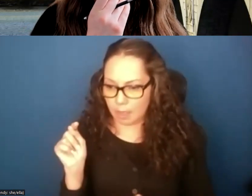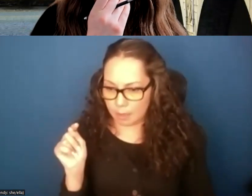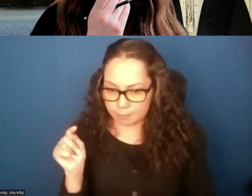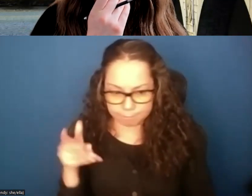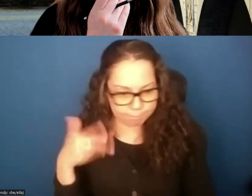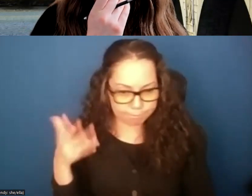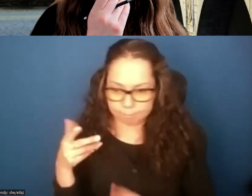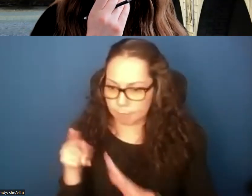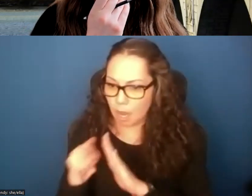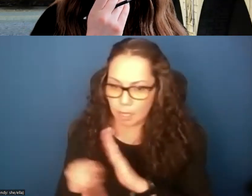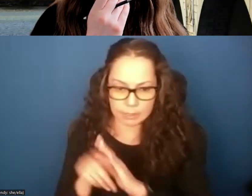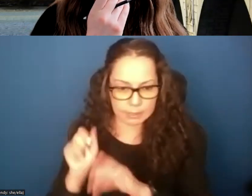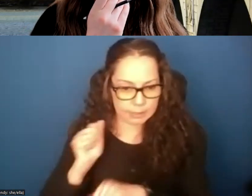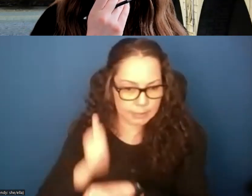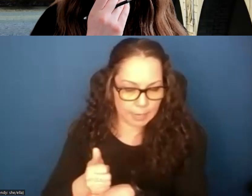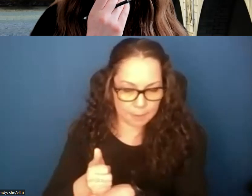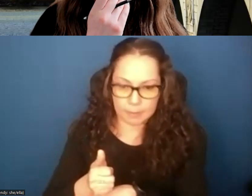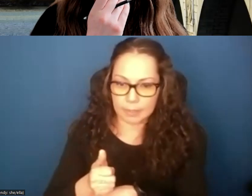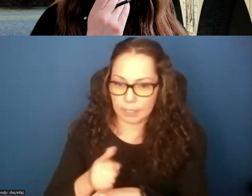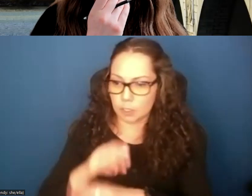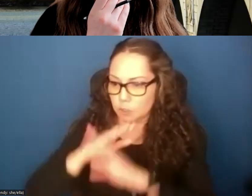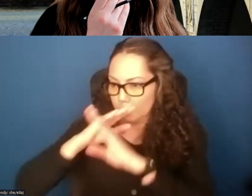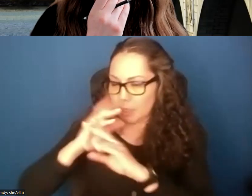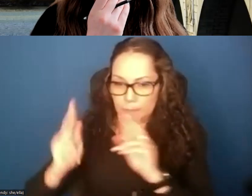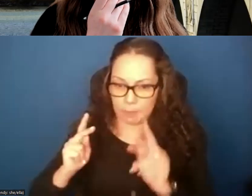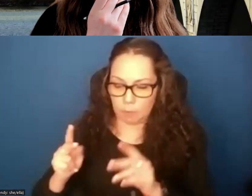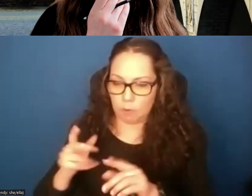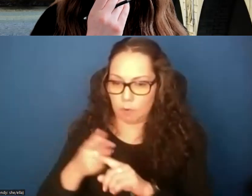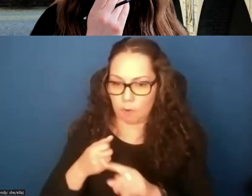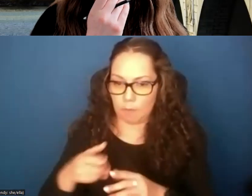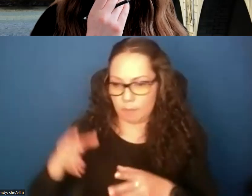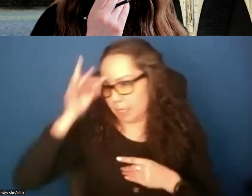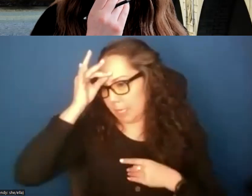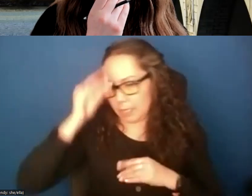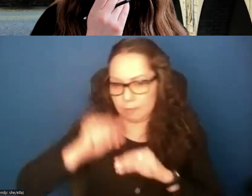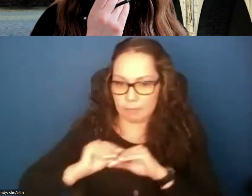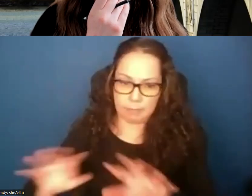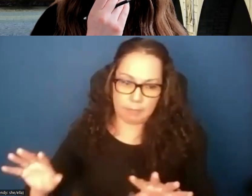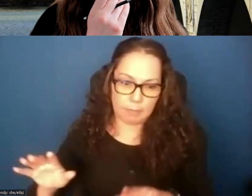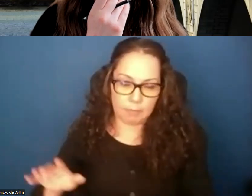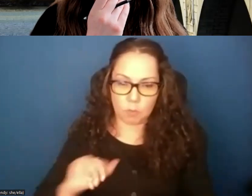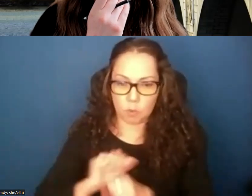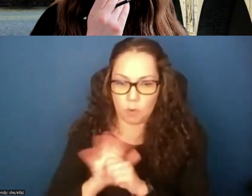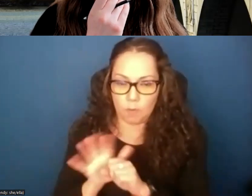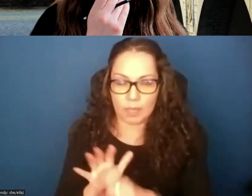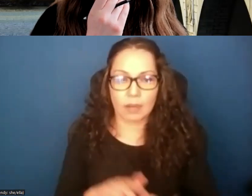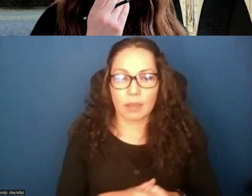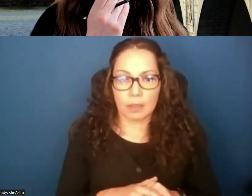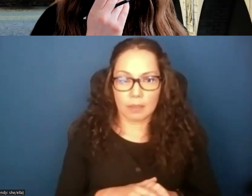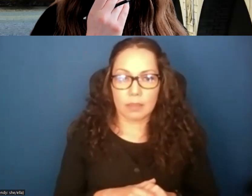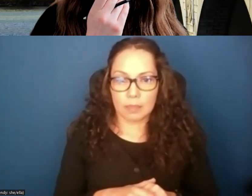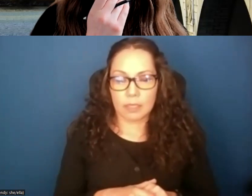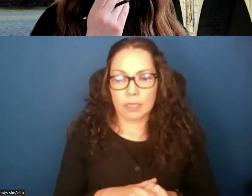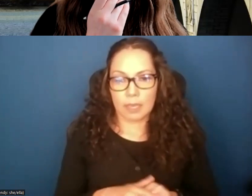policies that were put into place in order to protect people from getting COVID. Um, I do think it's, it's important for local health